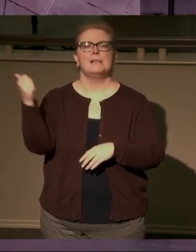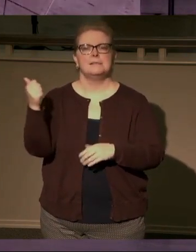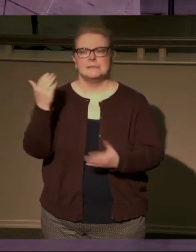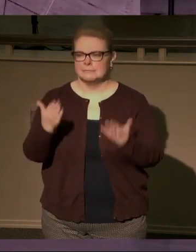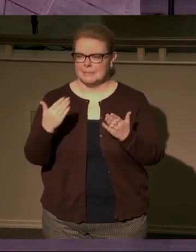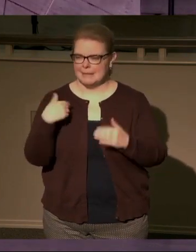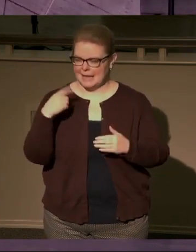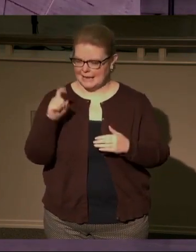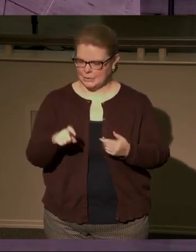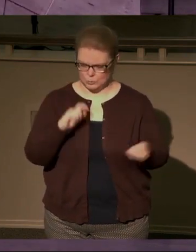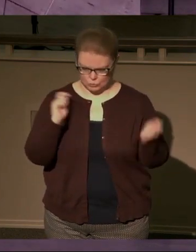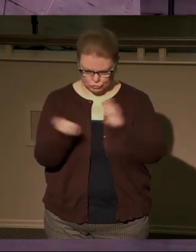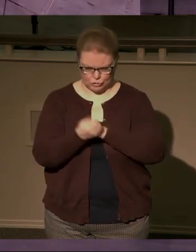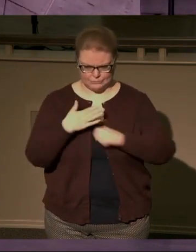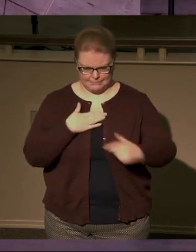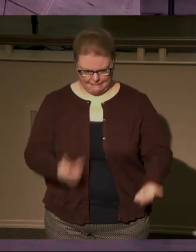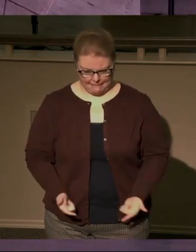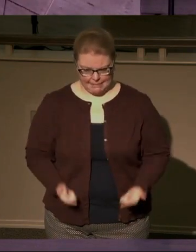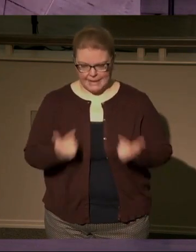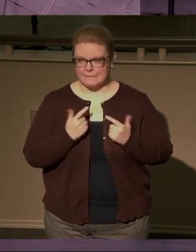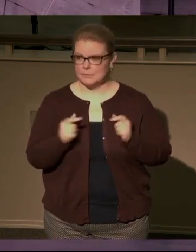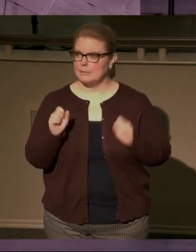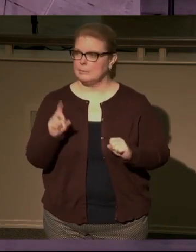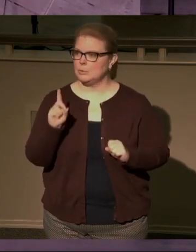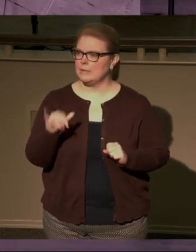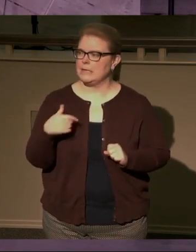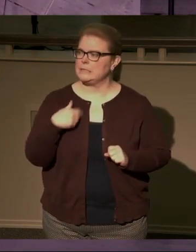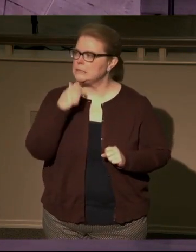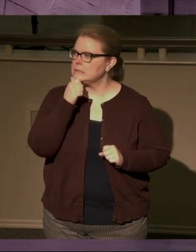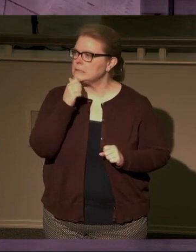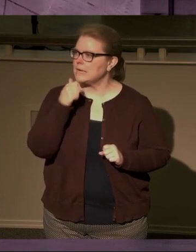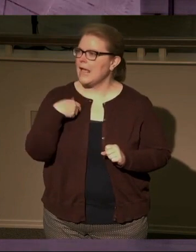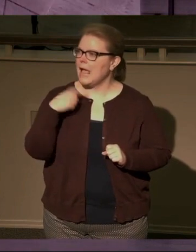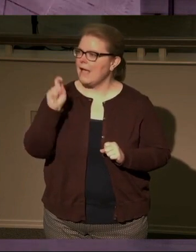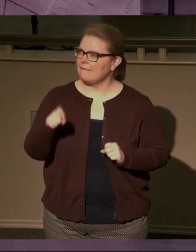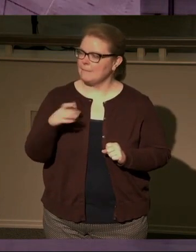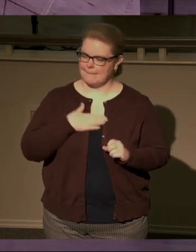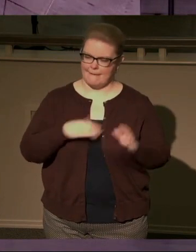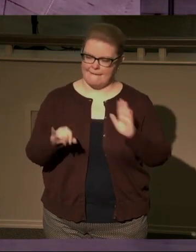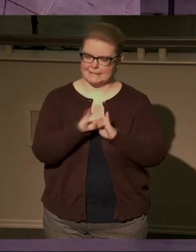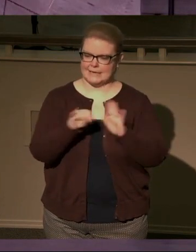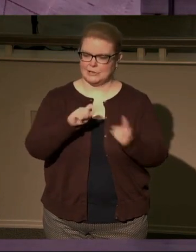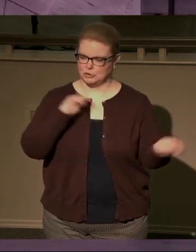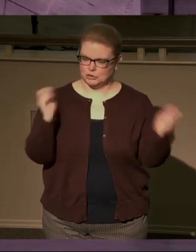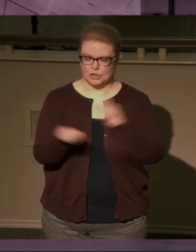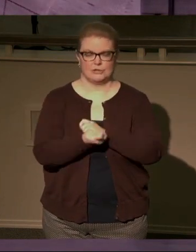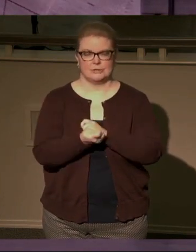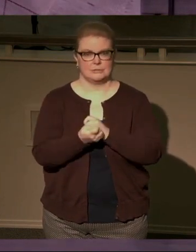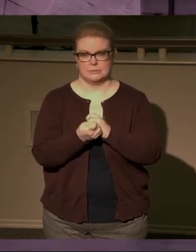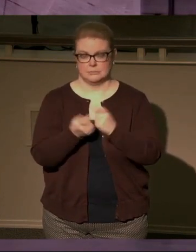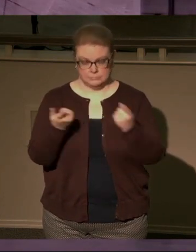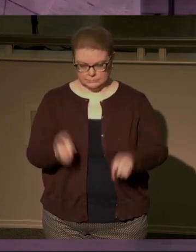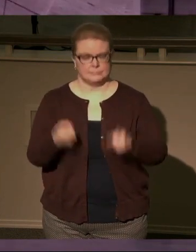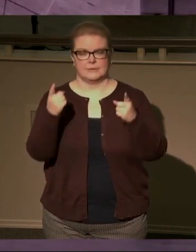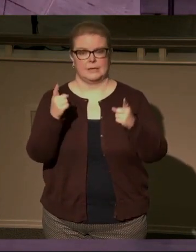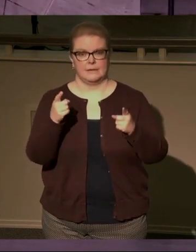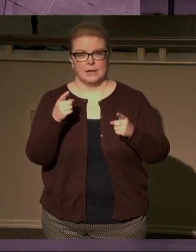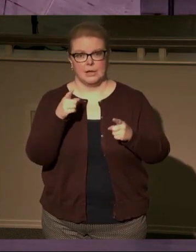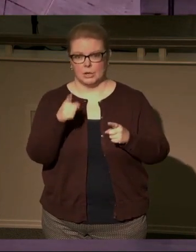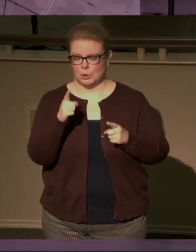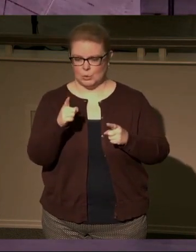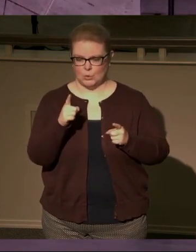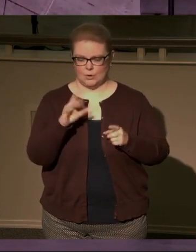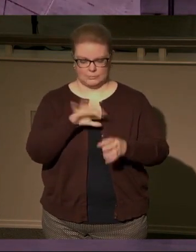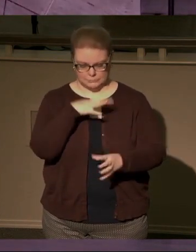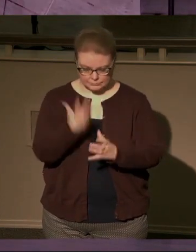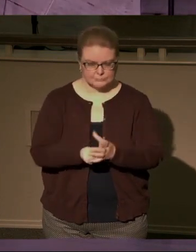need to change my life. And in order to do that, I need to change my identity. And all of a sudden, you are into the who am I